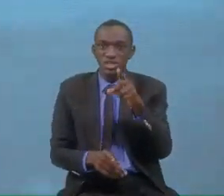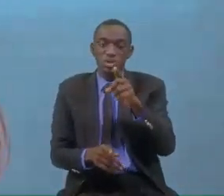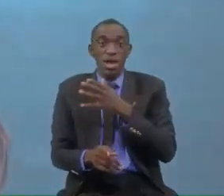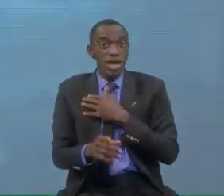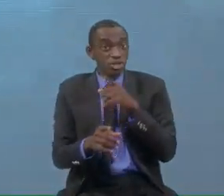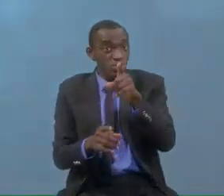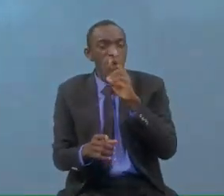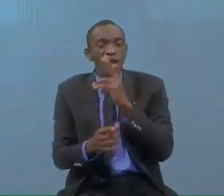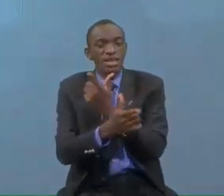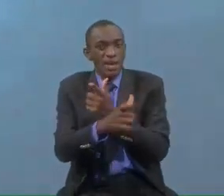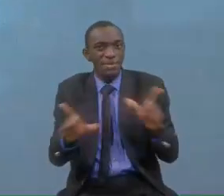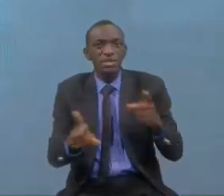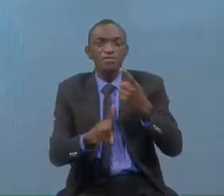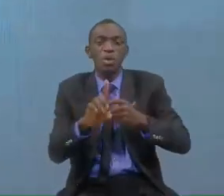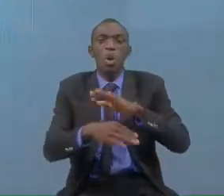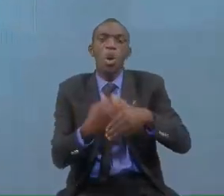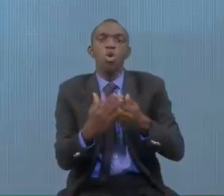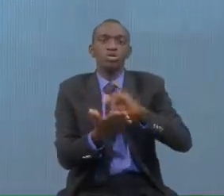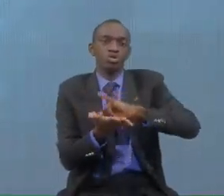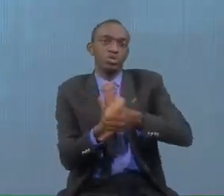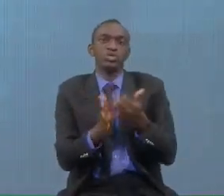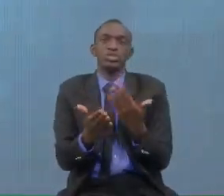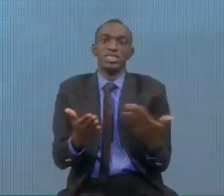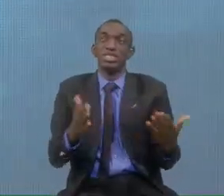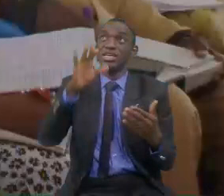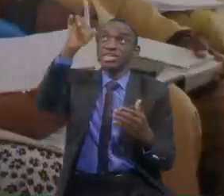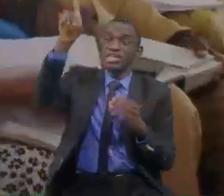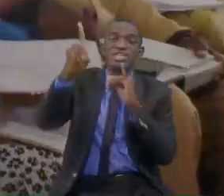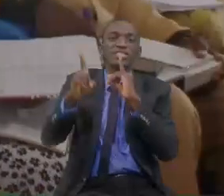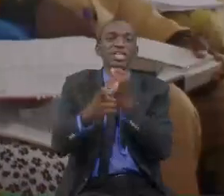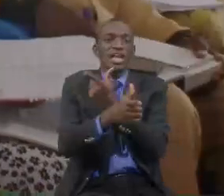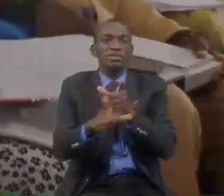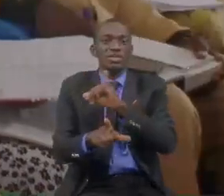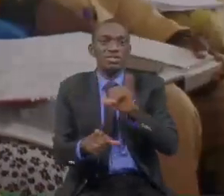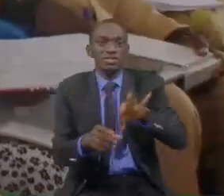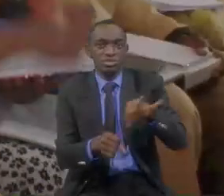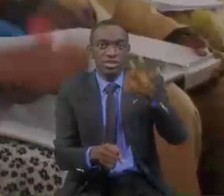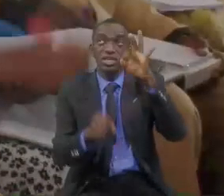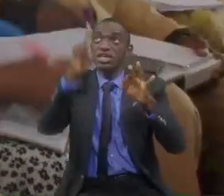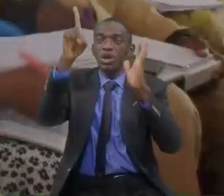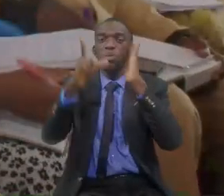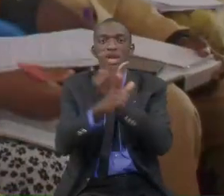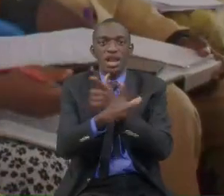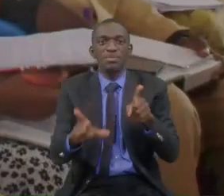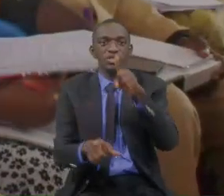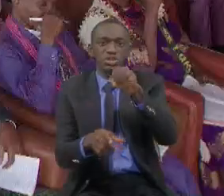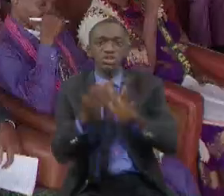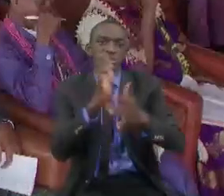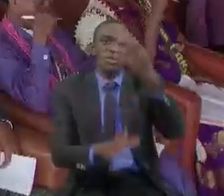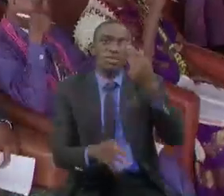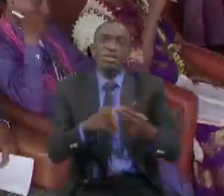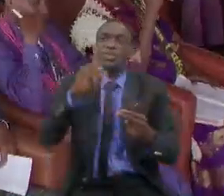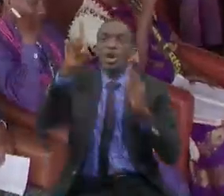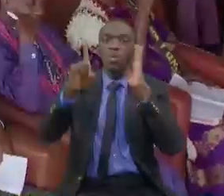all those things. If the liberating spirit, it will liberate you. It liberates us in Jesus'